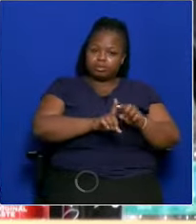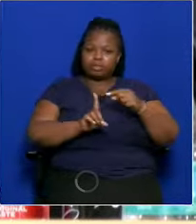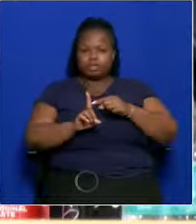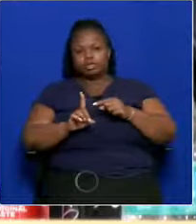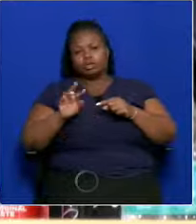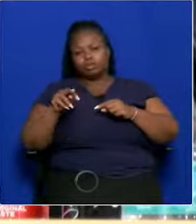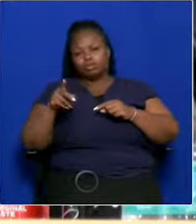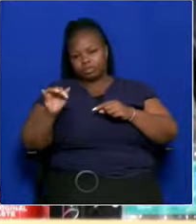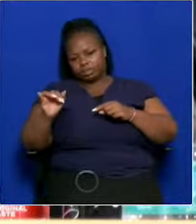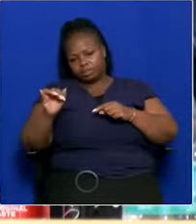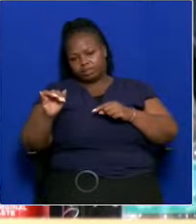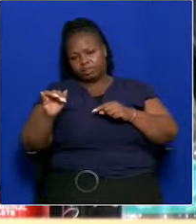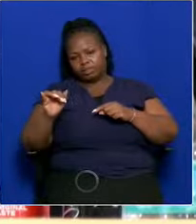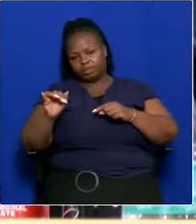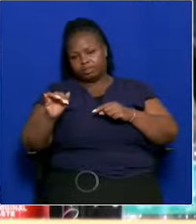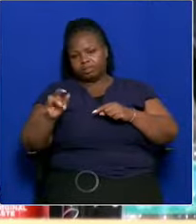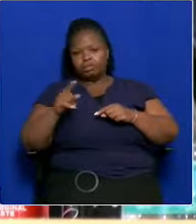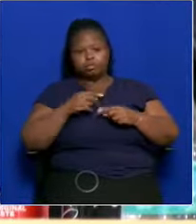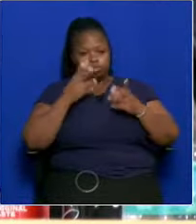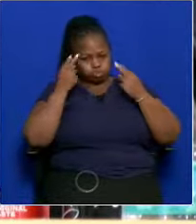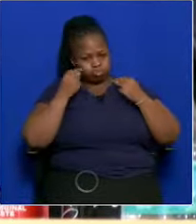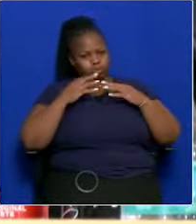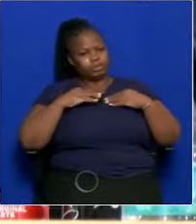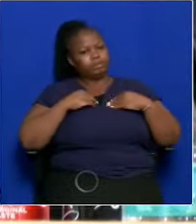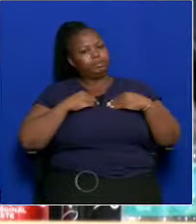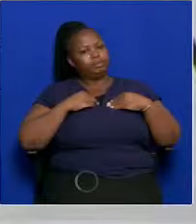to which you obliged.